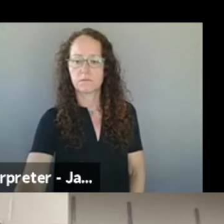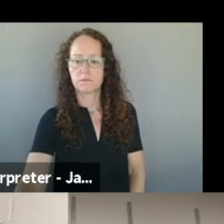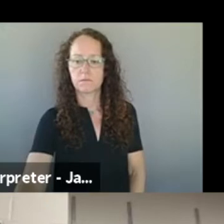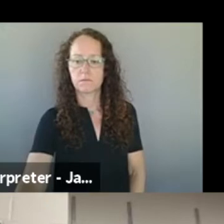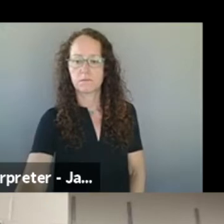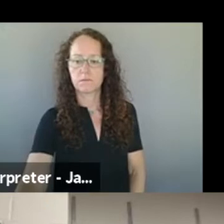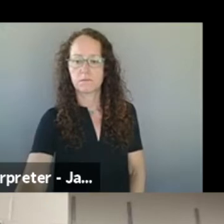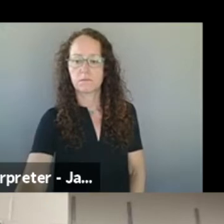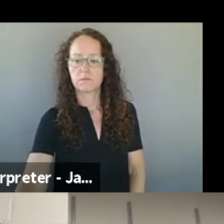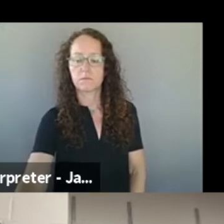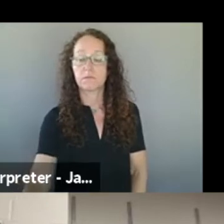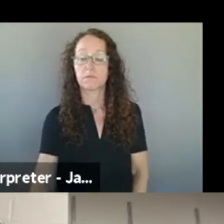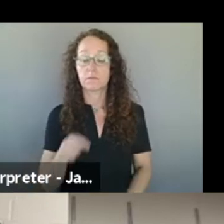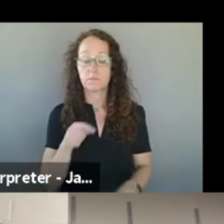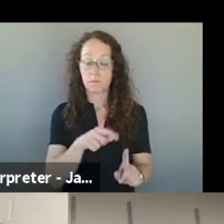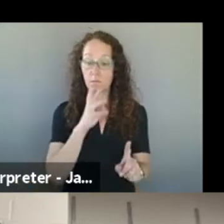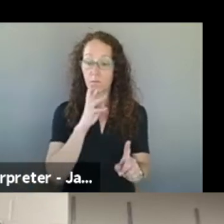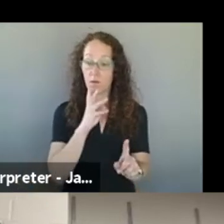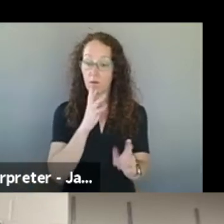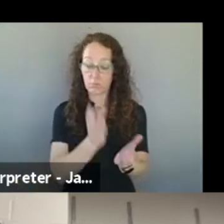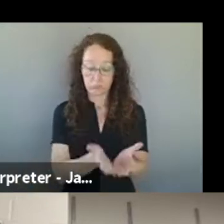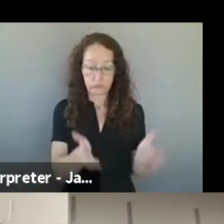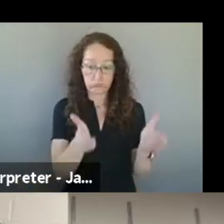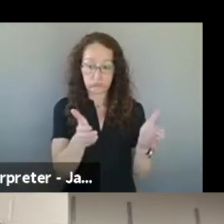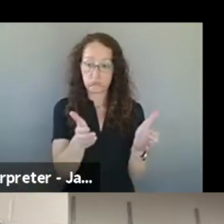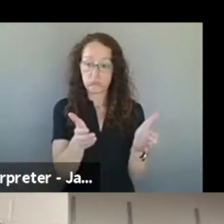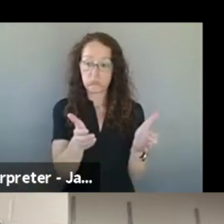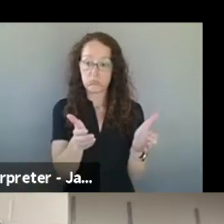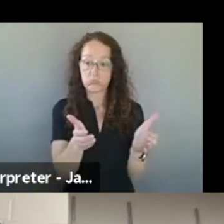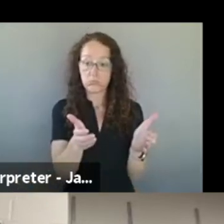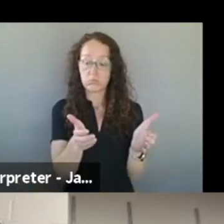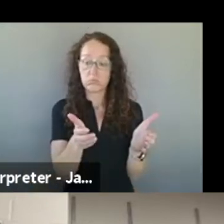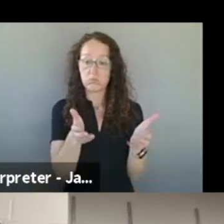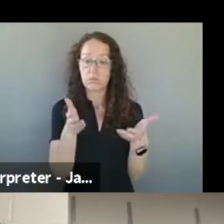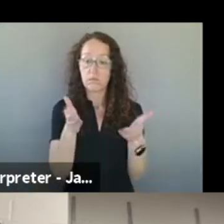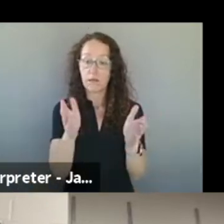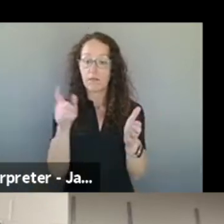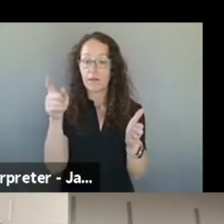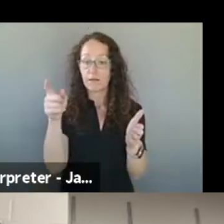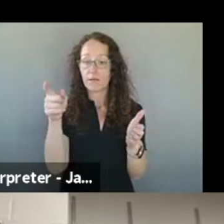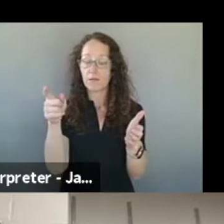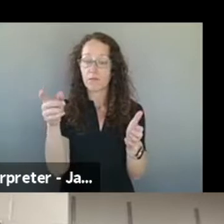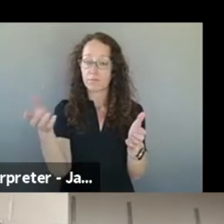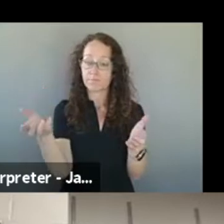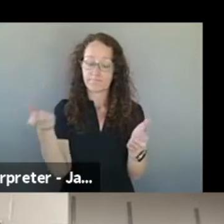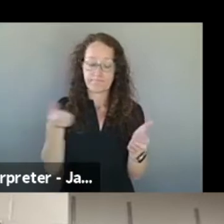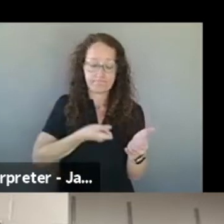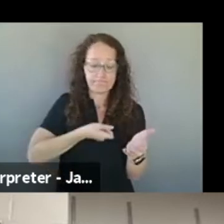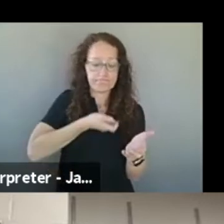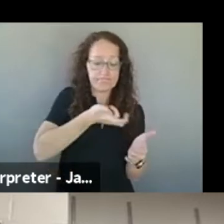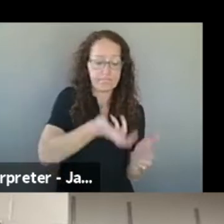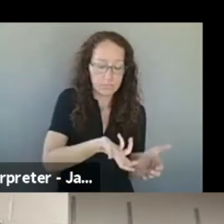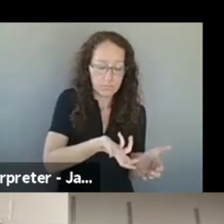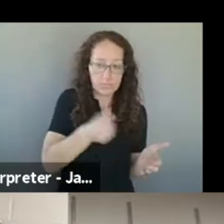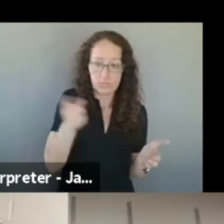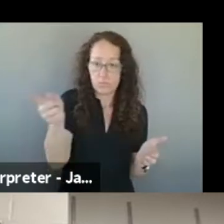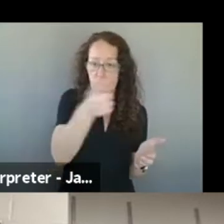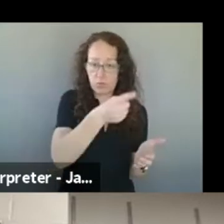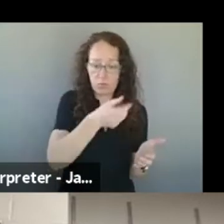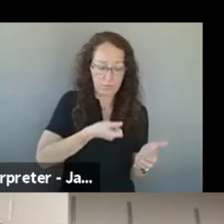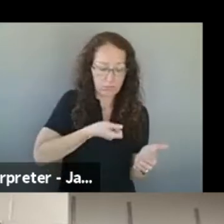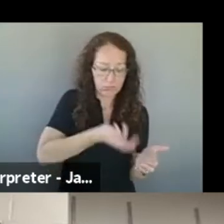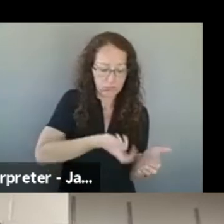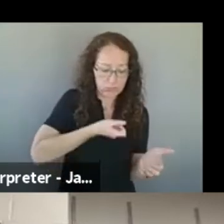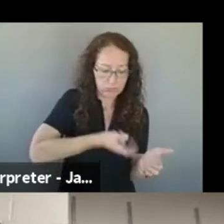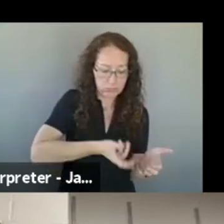Allow this water to hold you and for you to pour in. It helps to